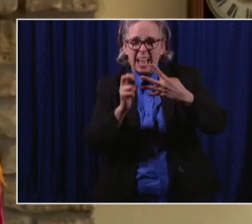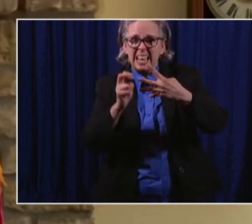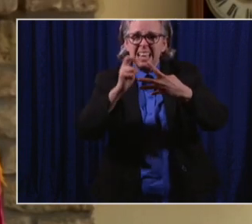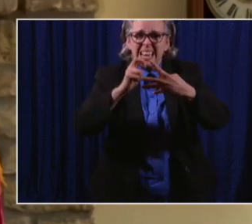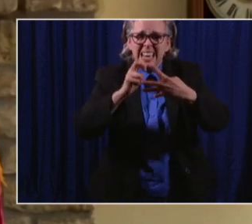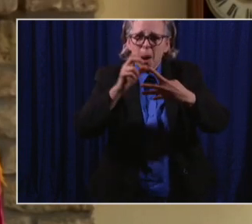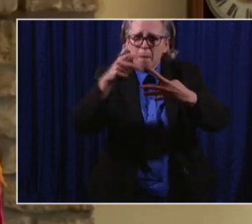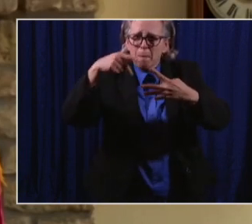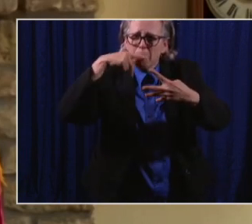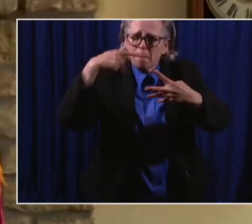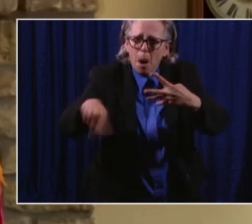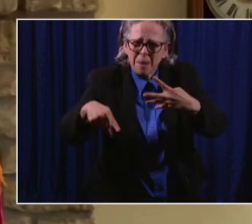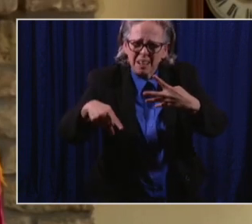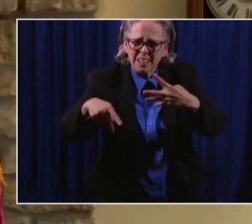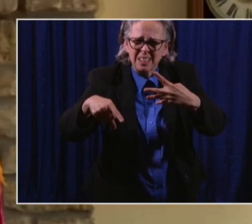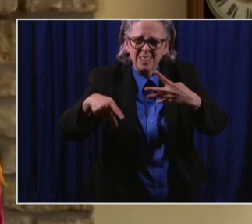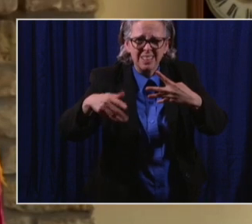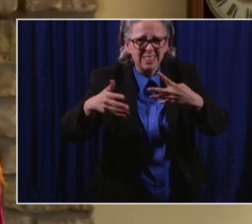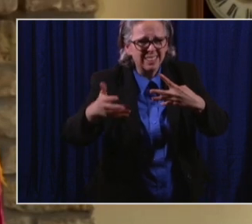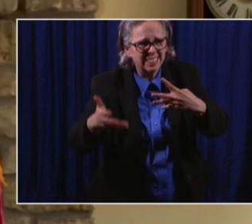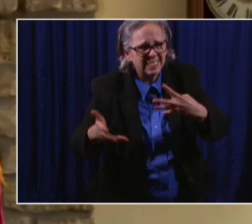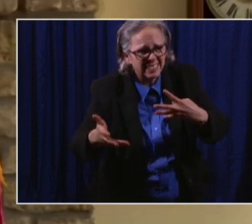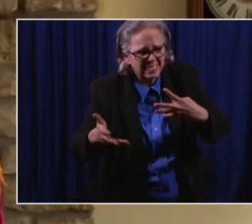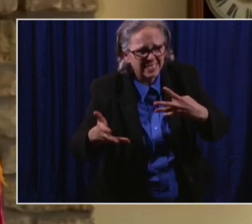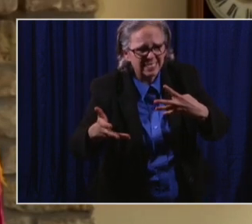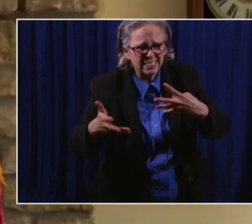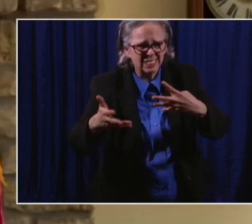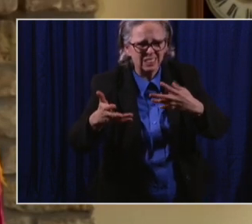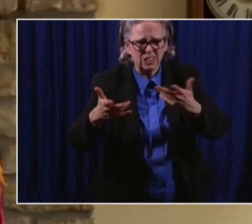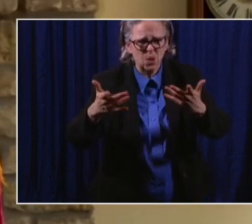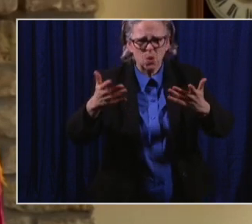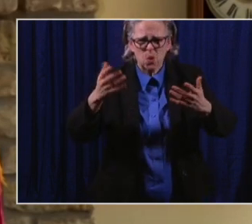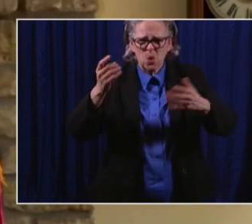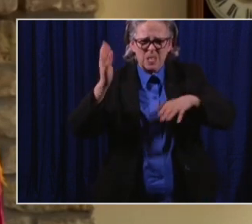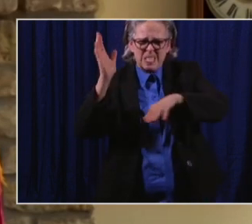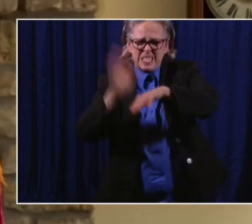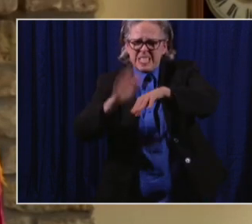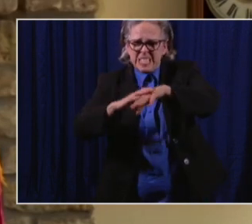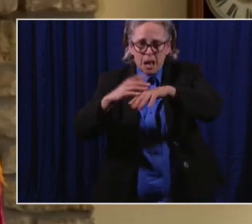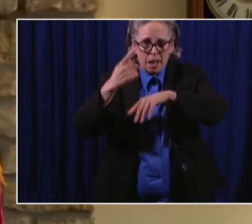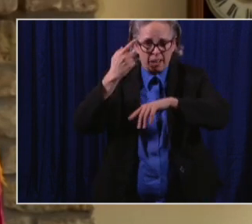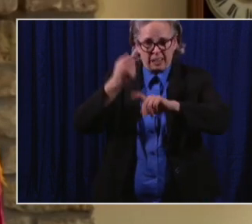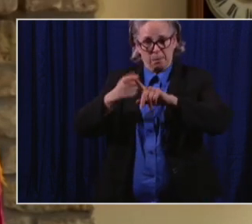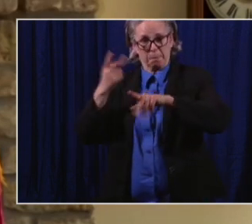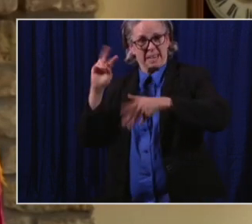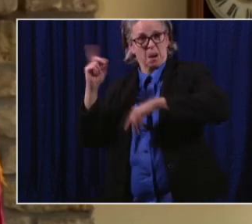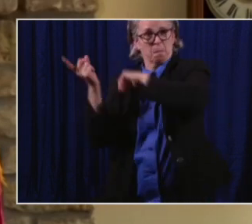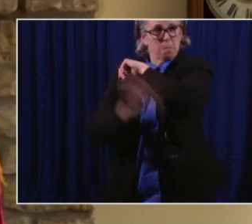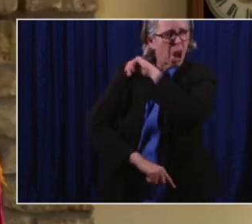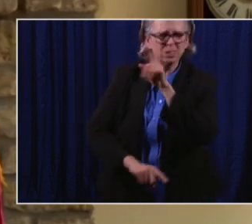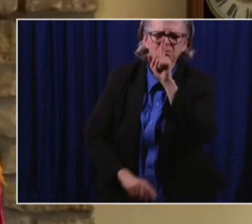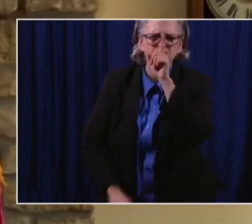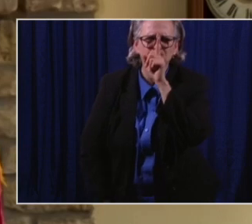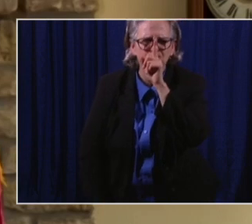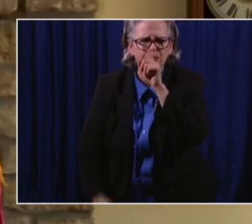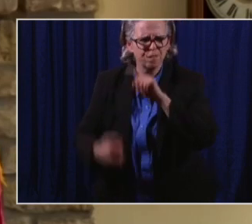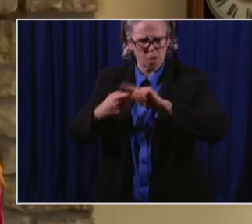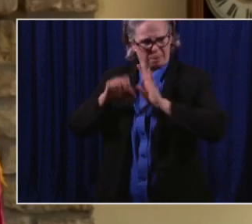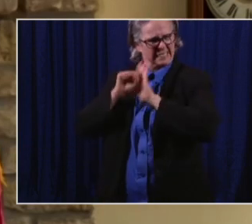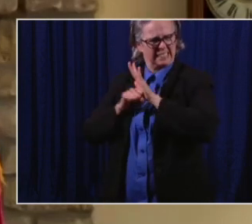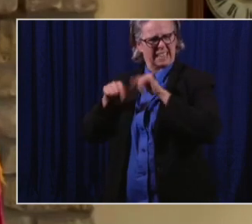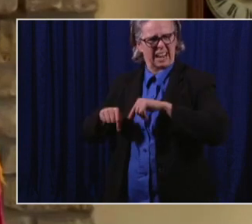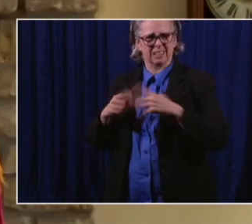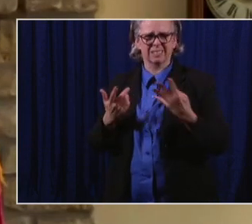has no consequences or sanctions from the state of Ohio. And that's the same way with being red.